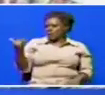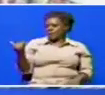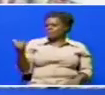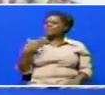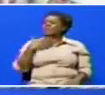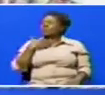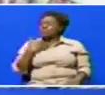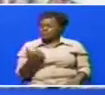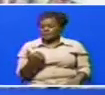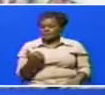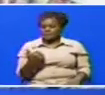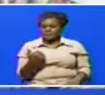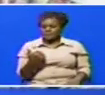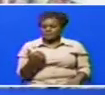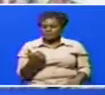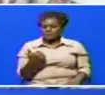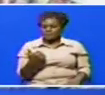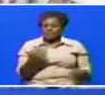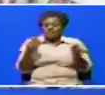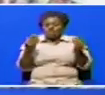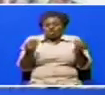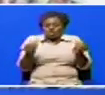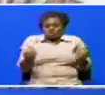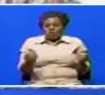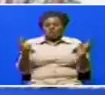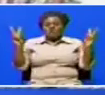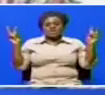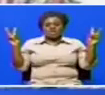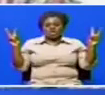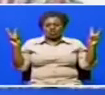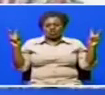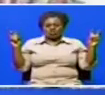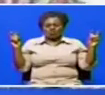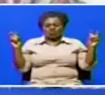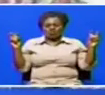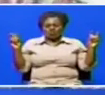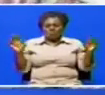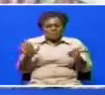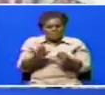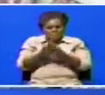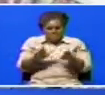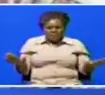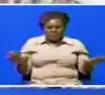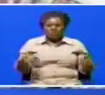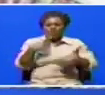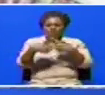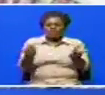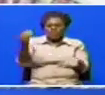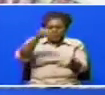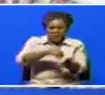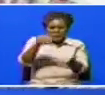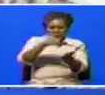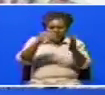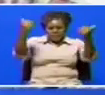We want to deal with this issue decisively so that we don't keep on having a recurrence of